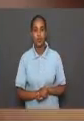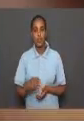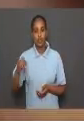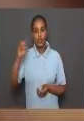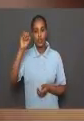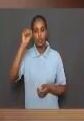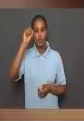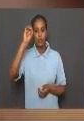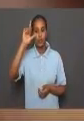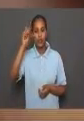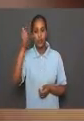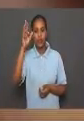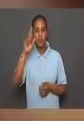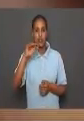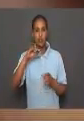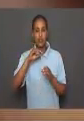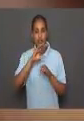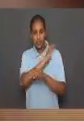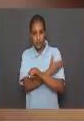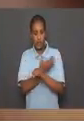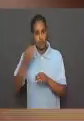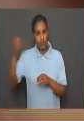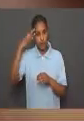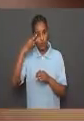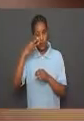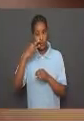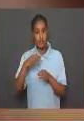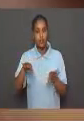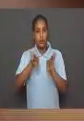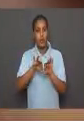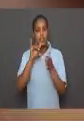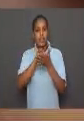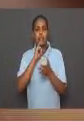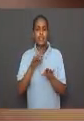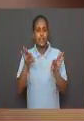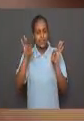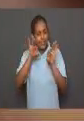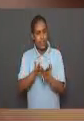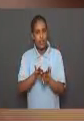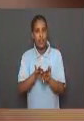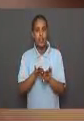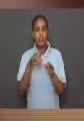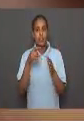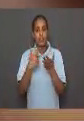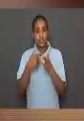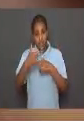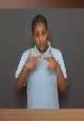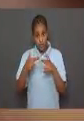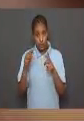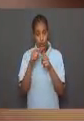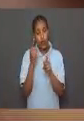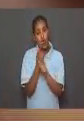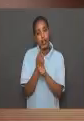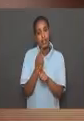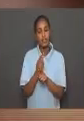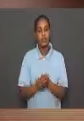Solar energy from the sun provides the energy that is necessary for this reaction to